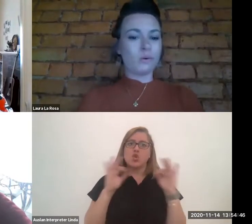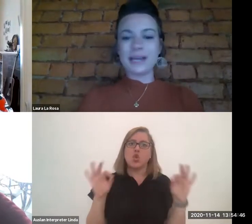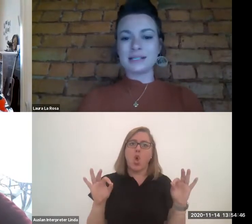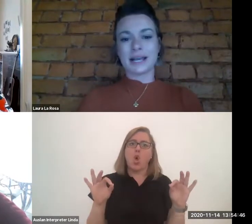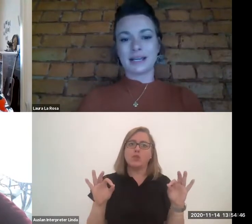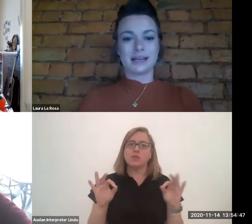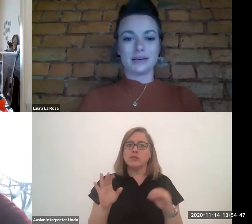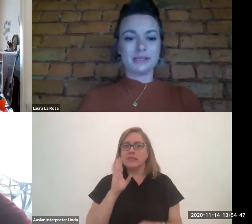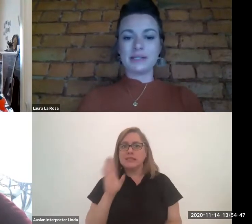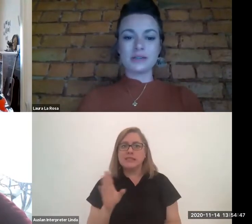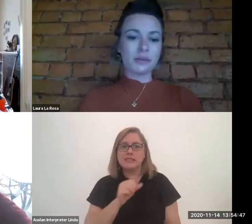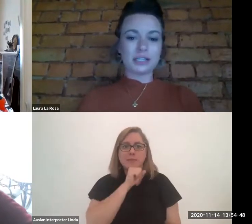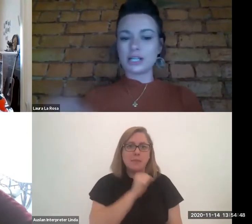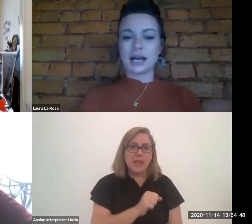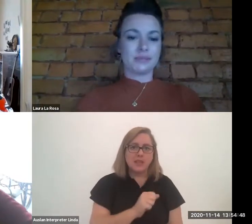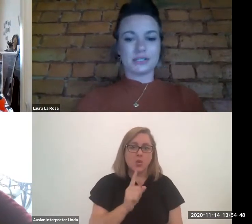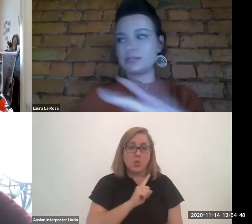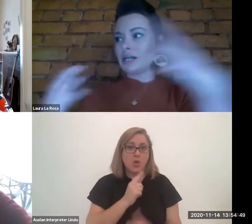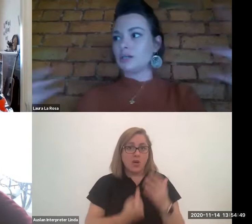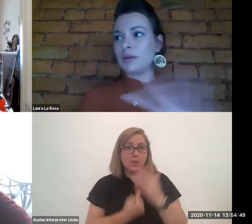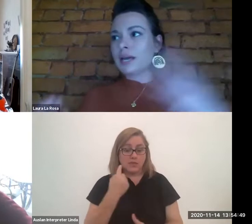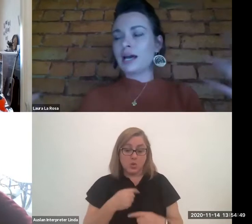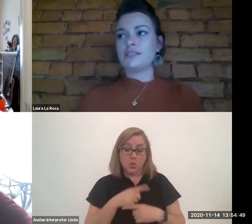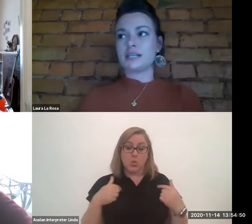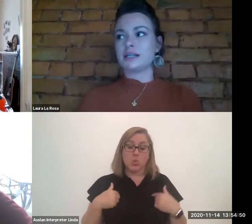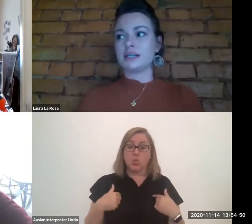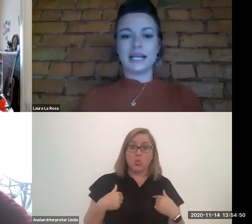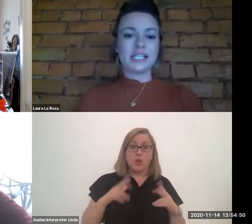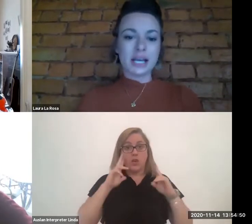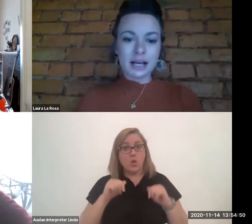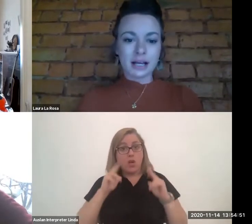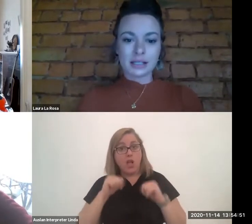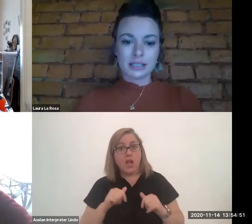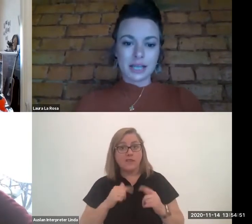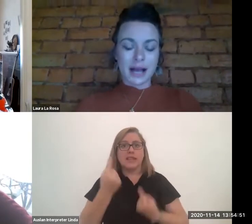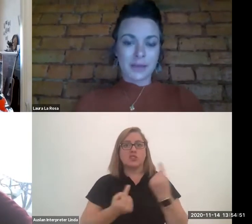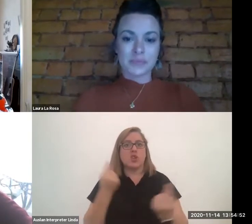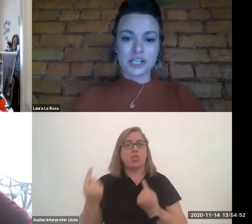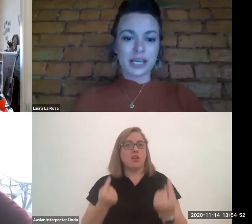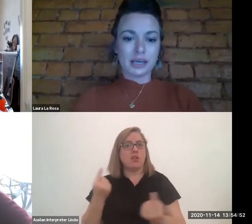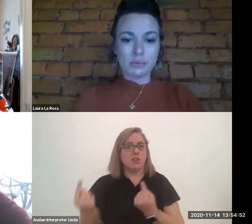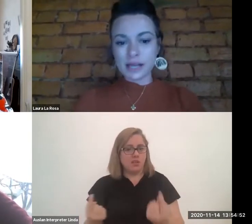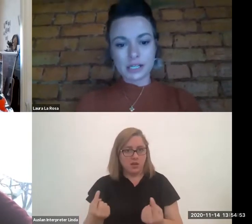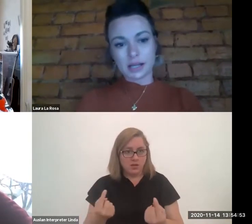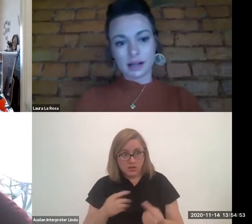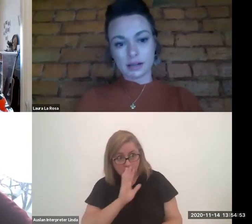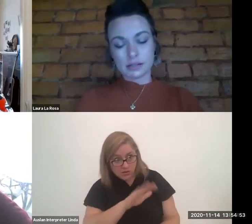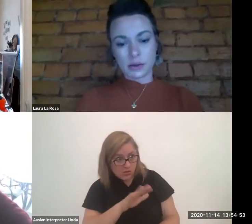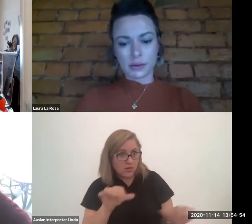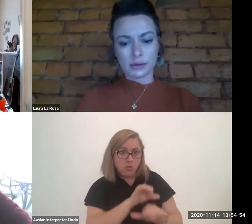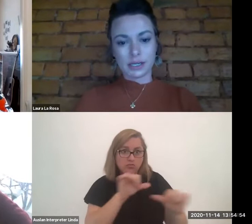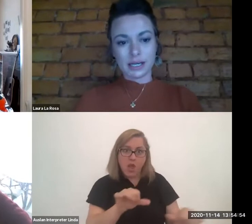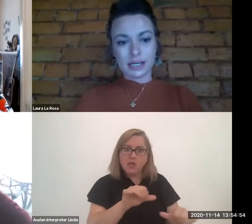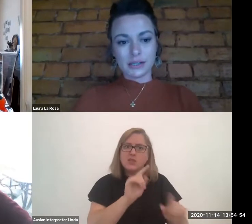we're always like, we spend so much time just looking after each other, checking in with each other.